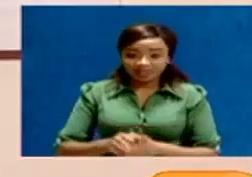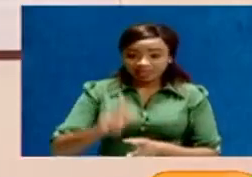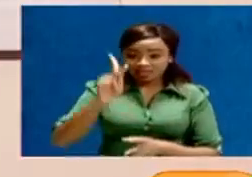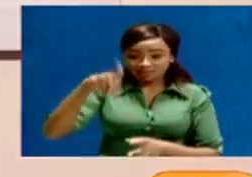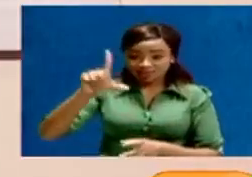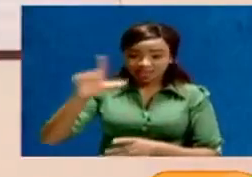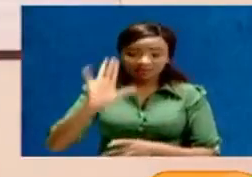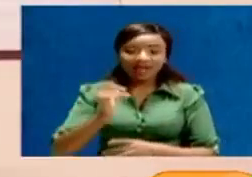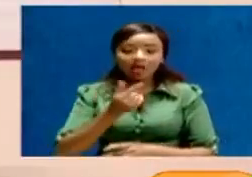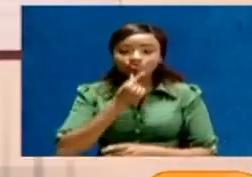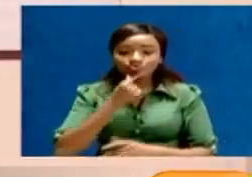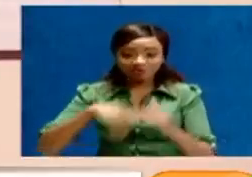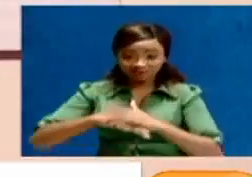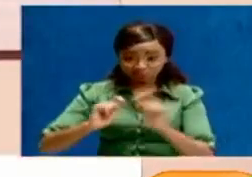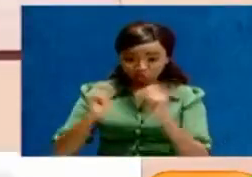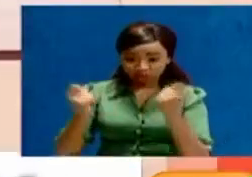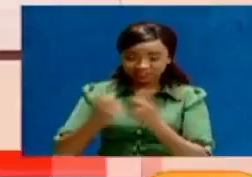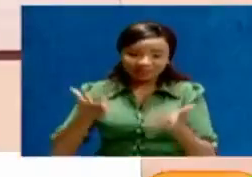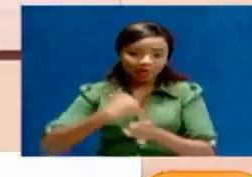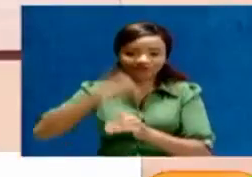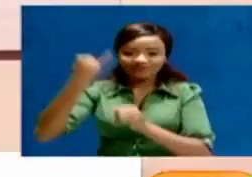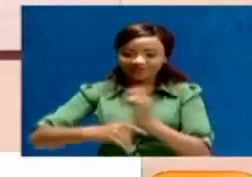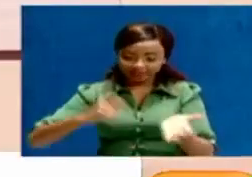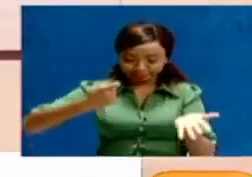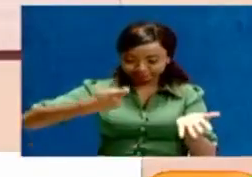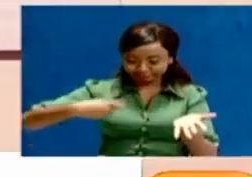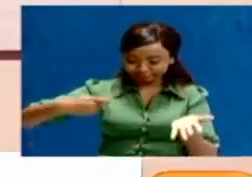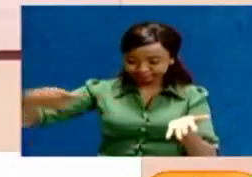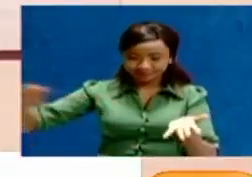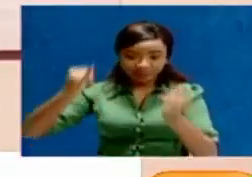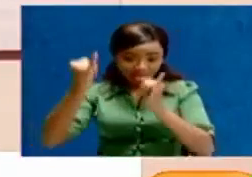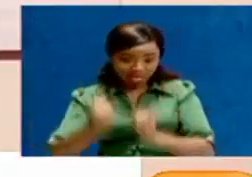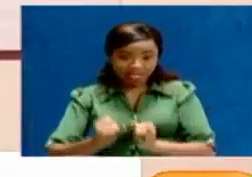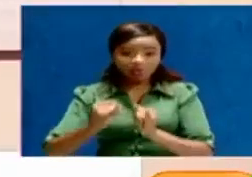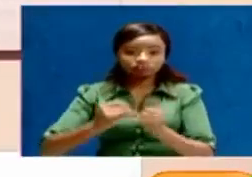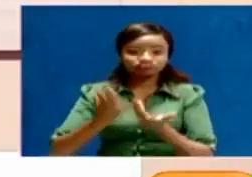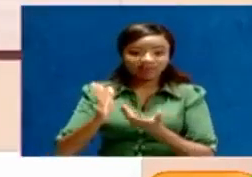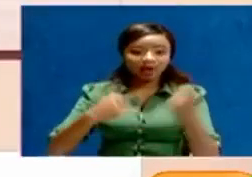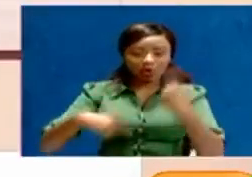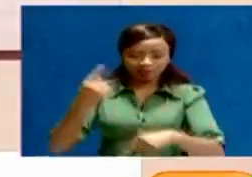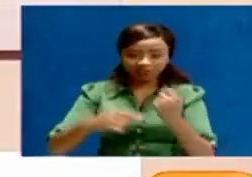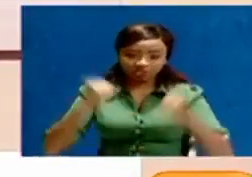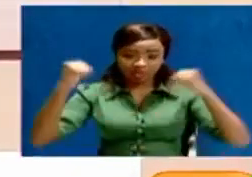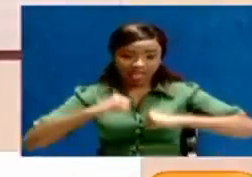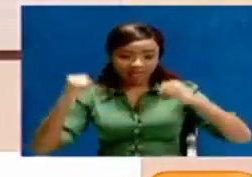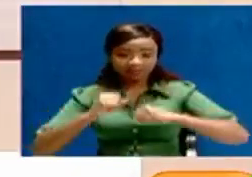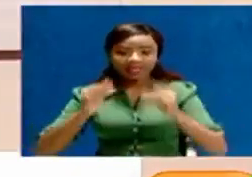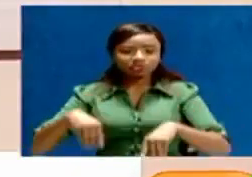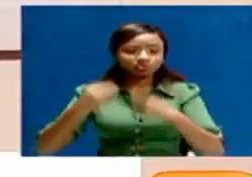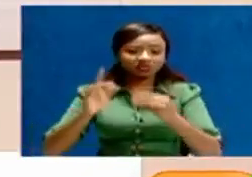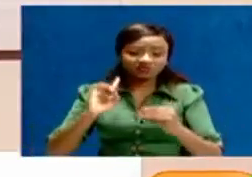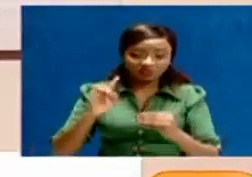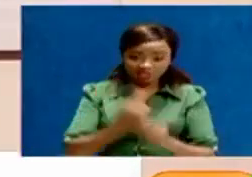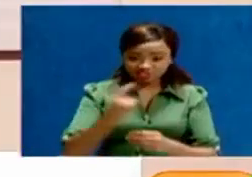Indian Premier League champions Gor Mahia have finally signed off on this new league sponsorship deal that guarantees each